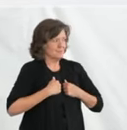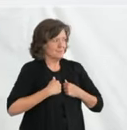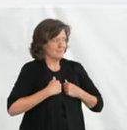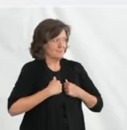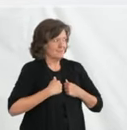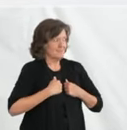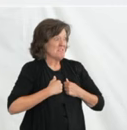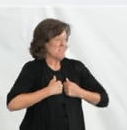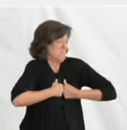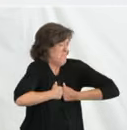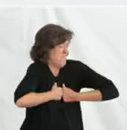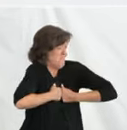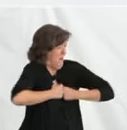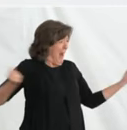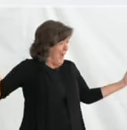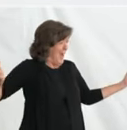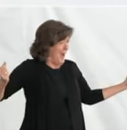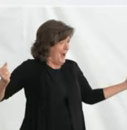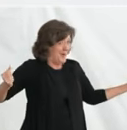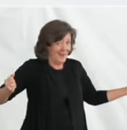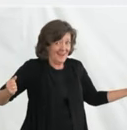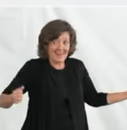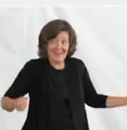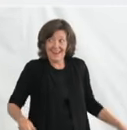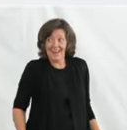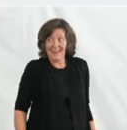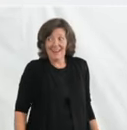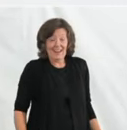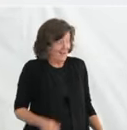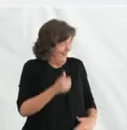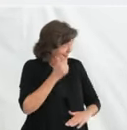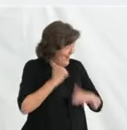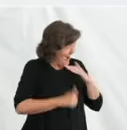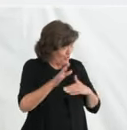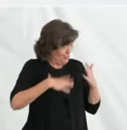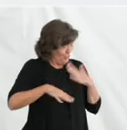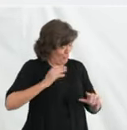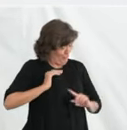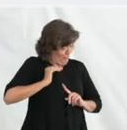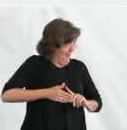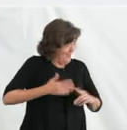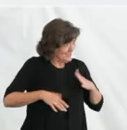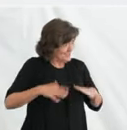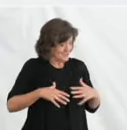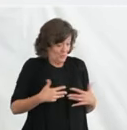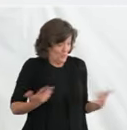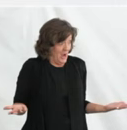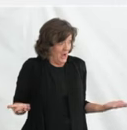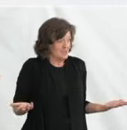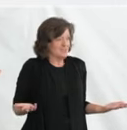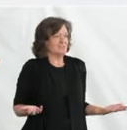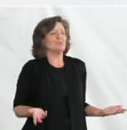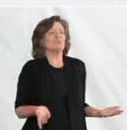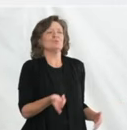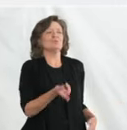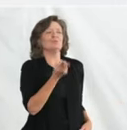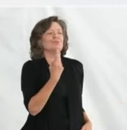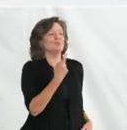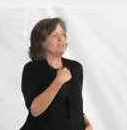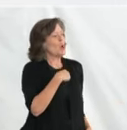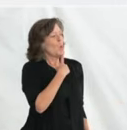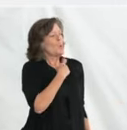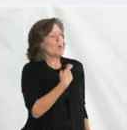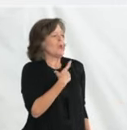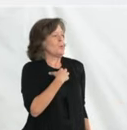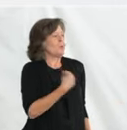and she ripped it open. And underneath her dress was that one-piece